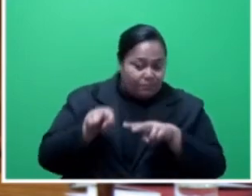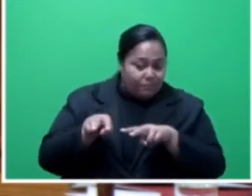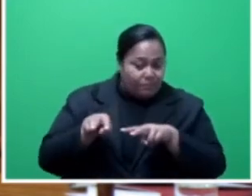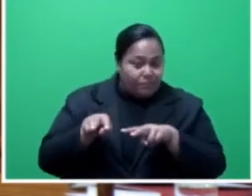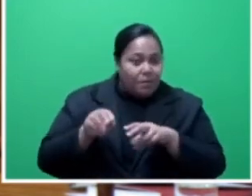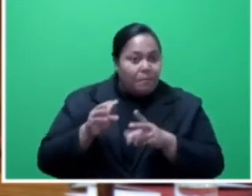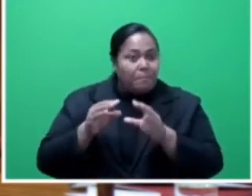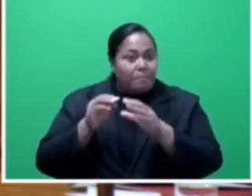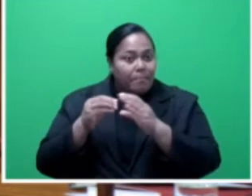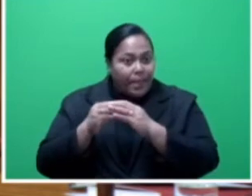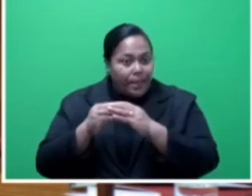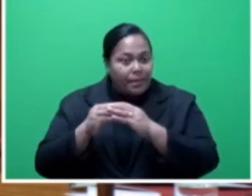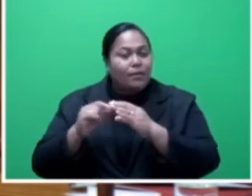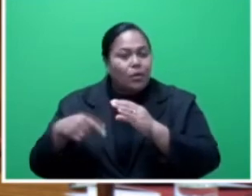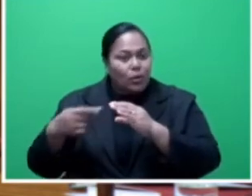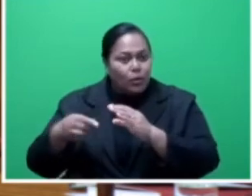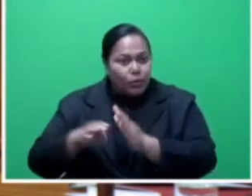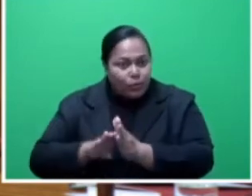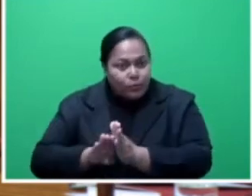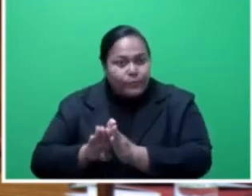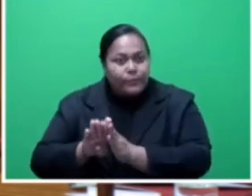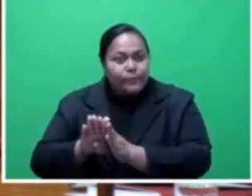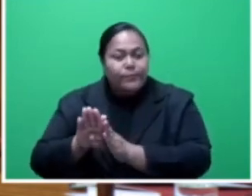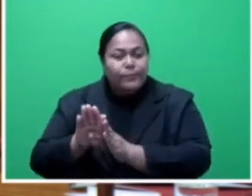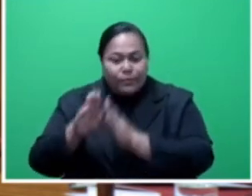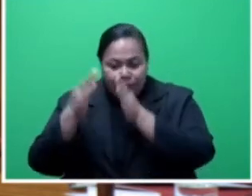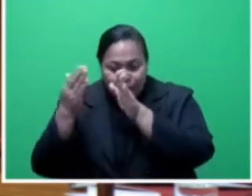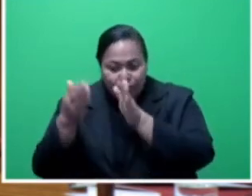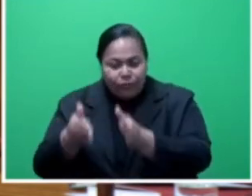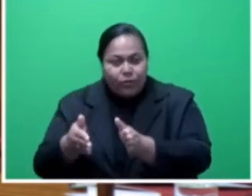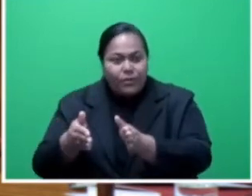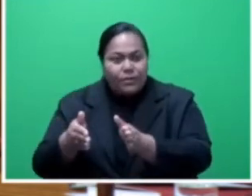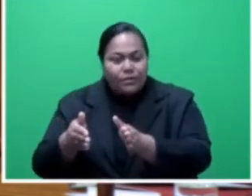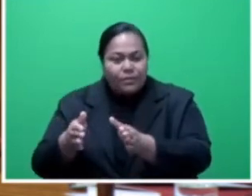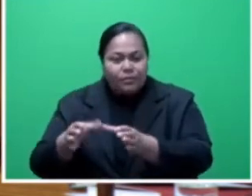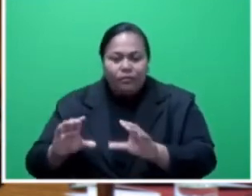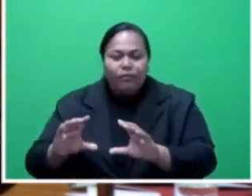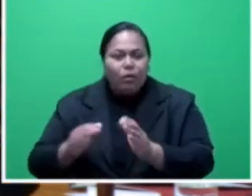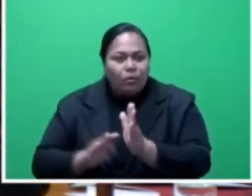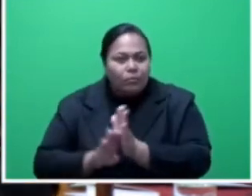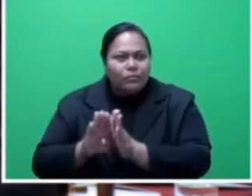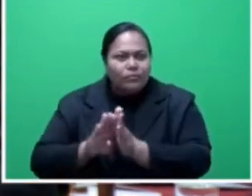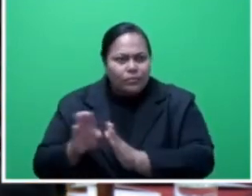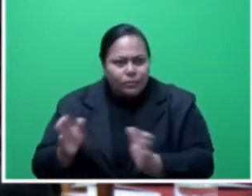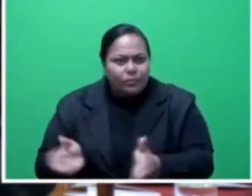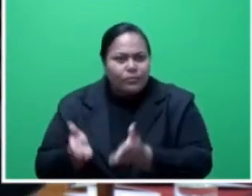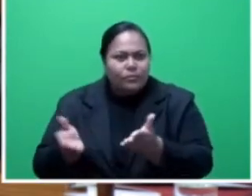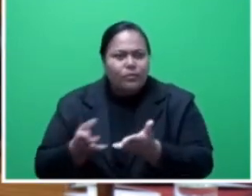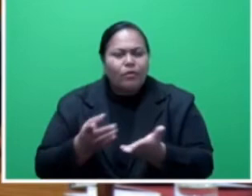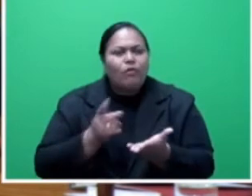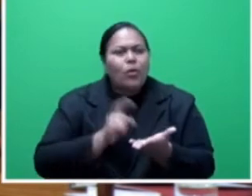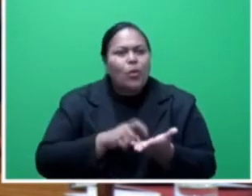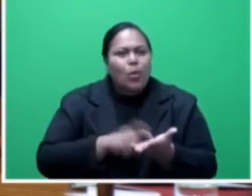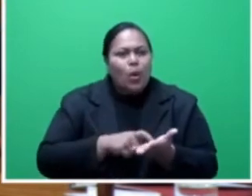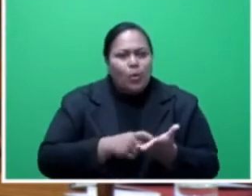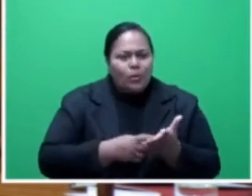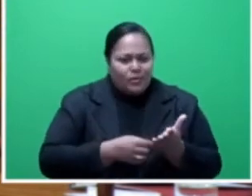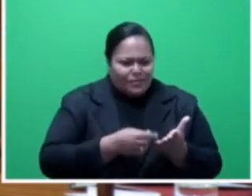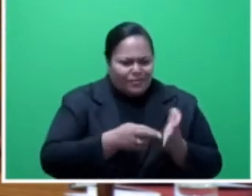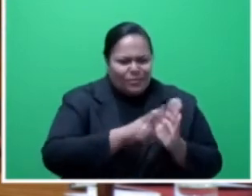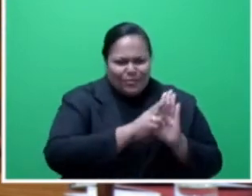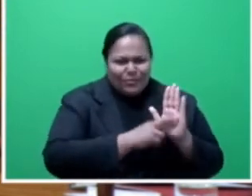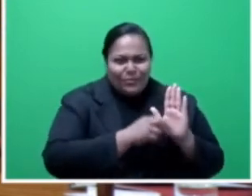improvements to the focus sector's combination in value to the bank's loan portfolio." So